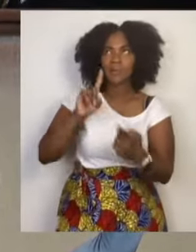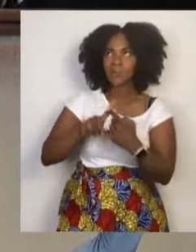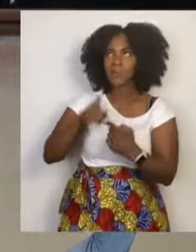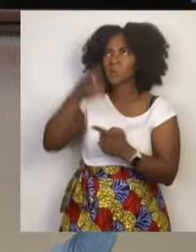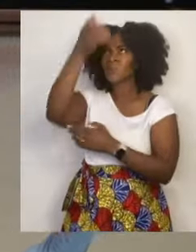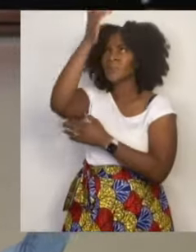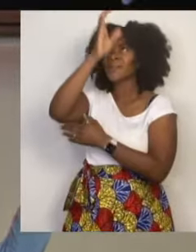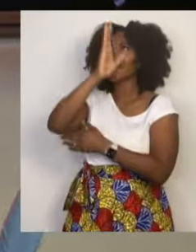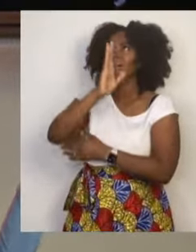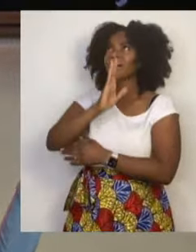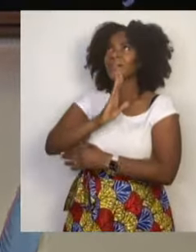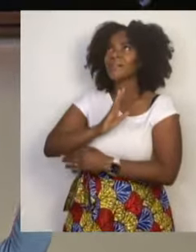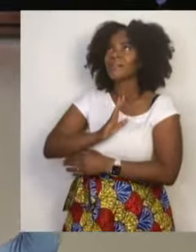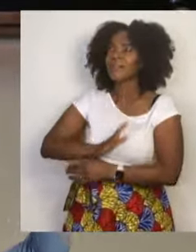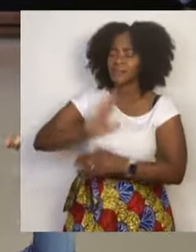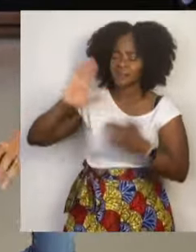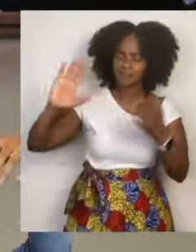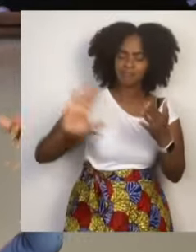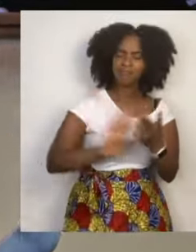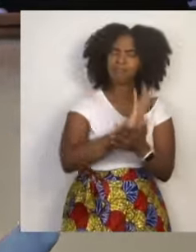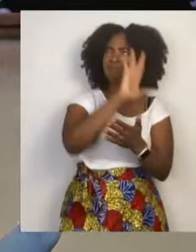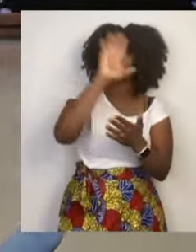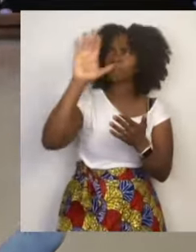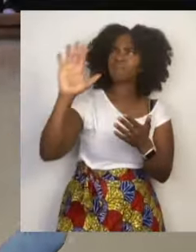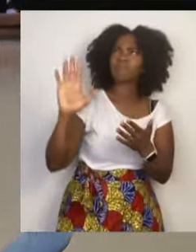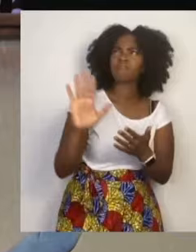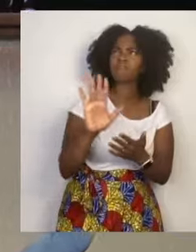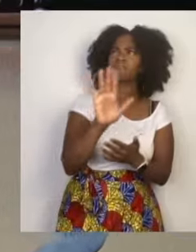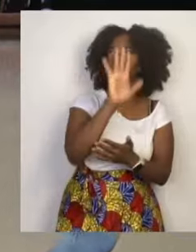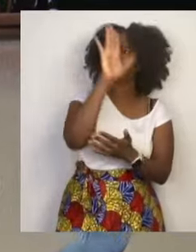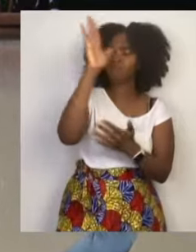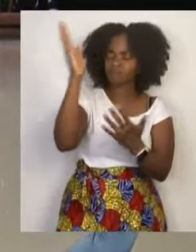glory. Come on, victorious people, say, "To God